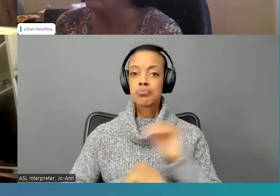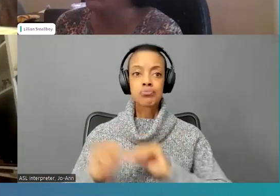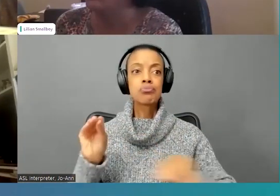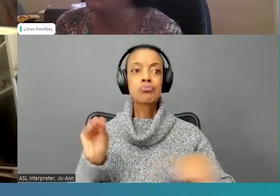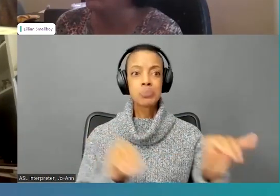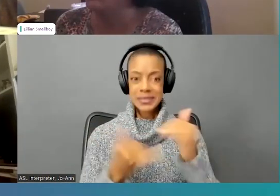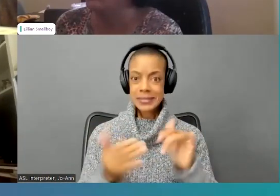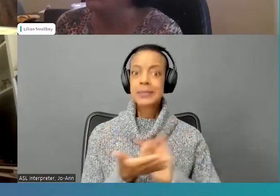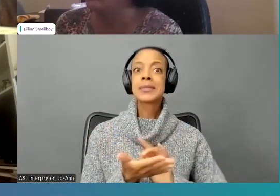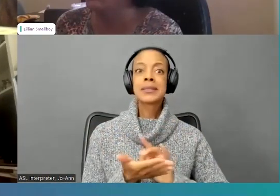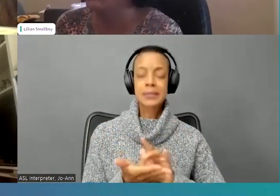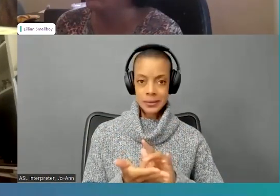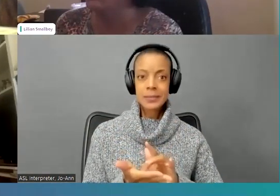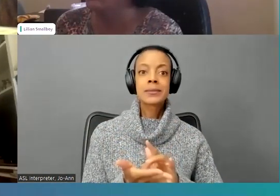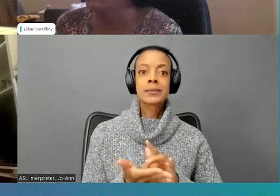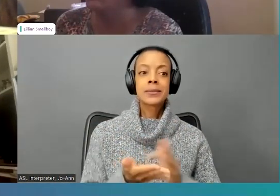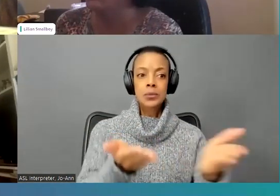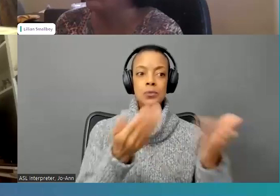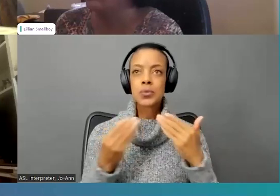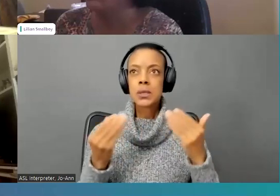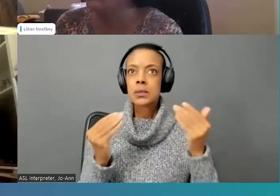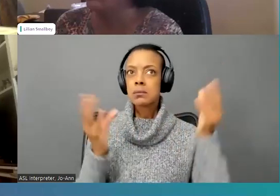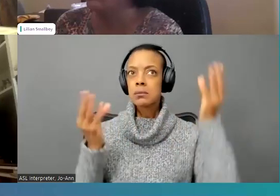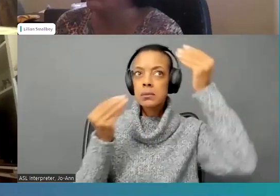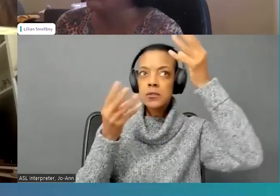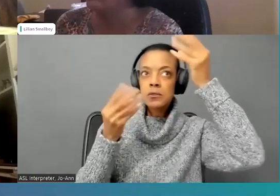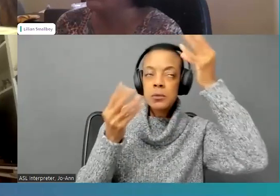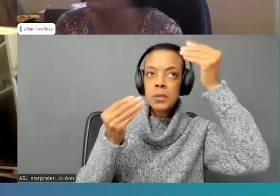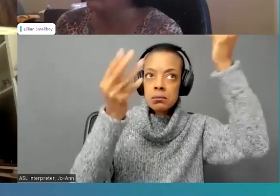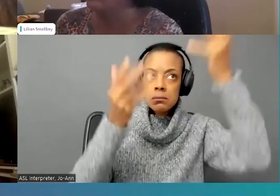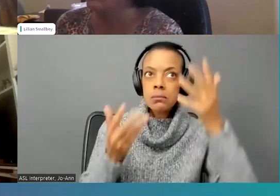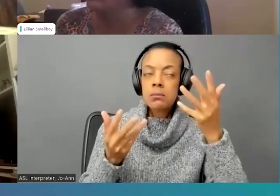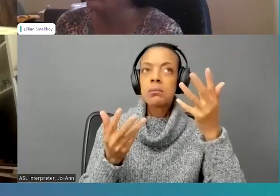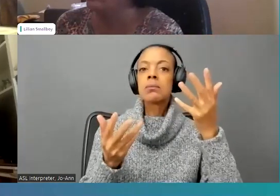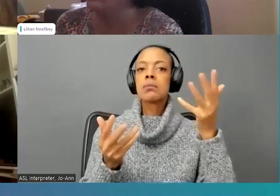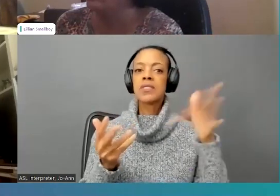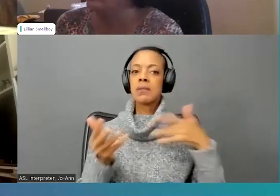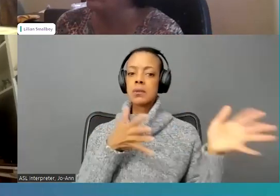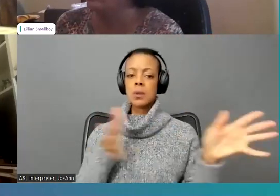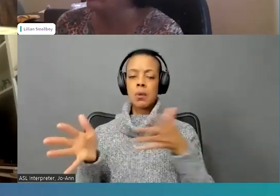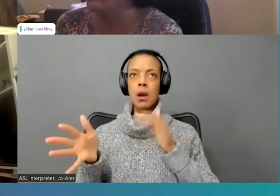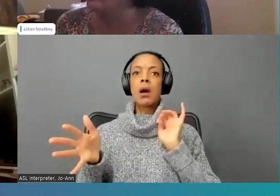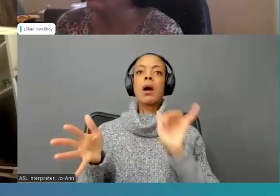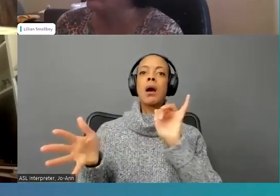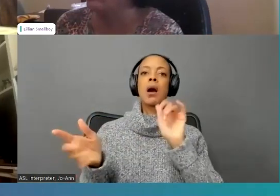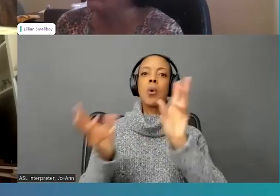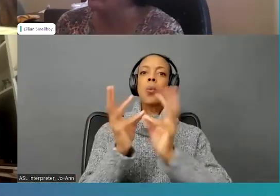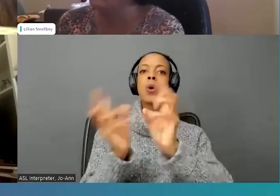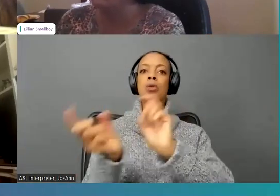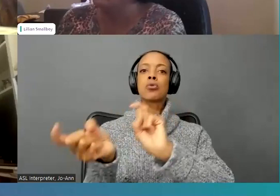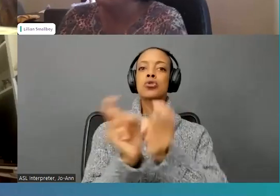brings us messages, brings us about the changes in weather. You know, and we have many things that